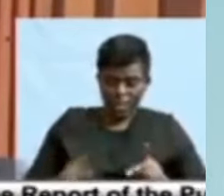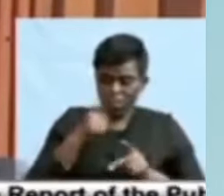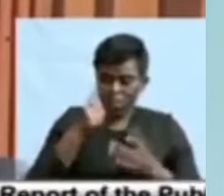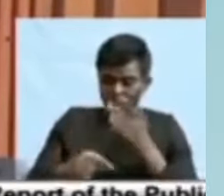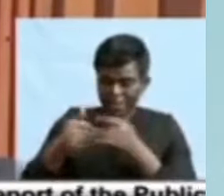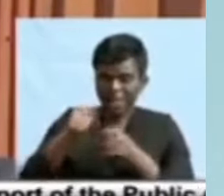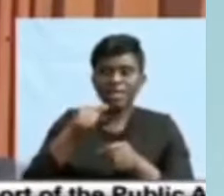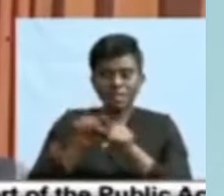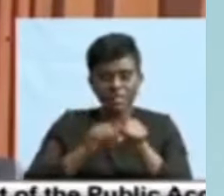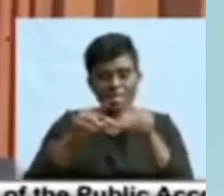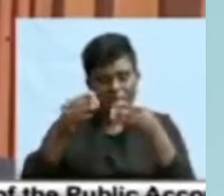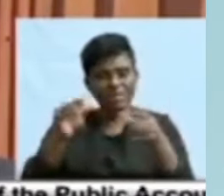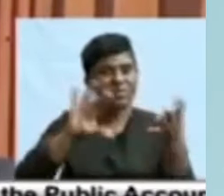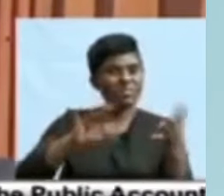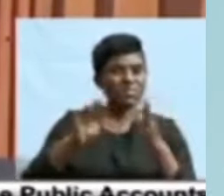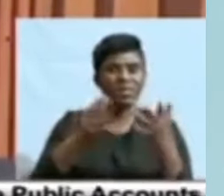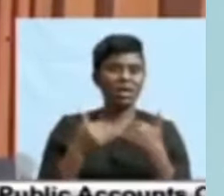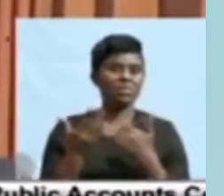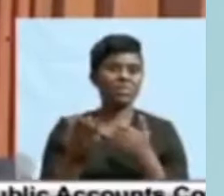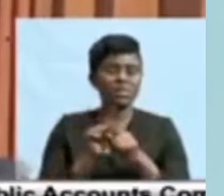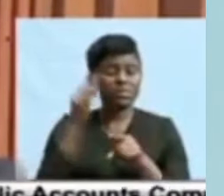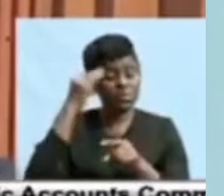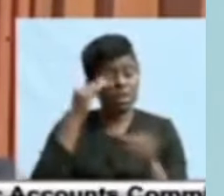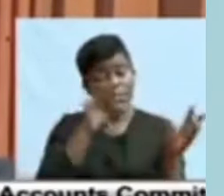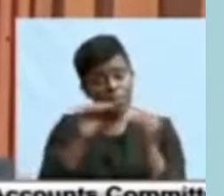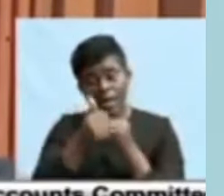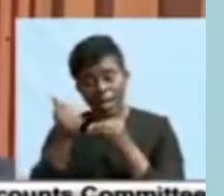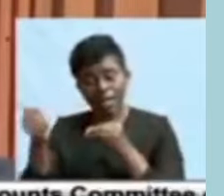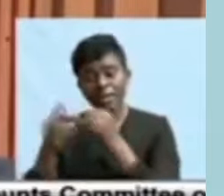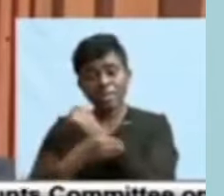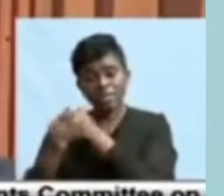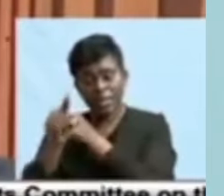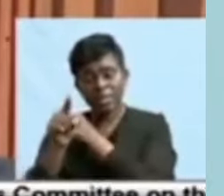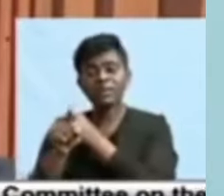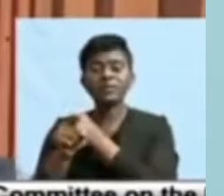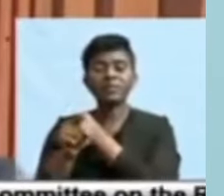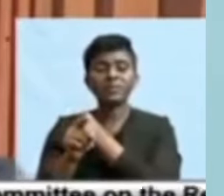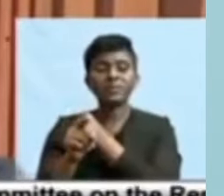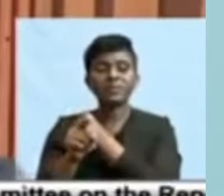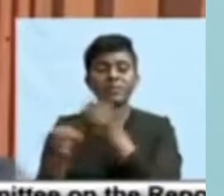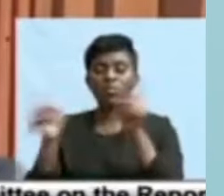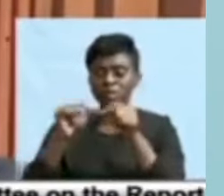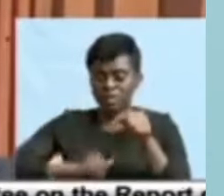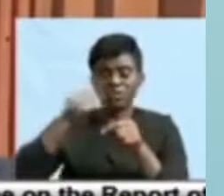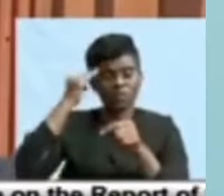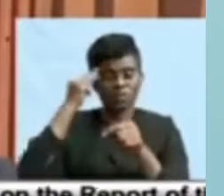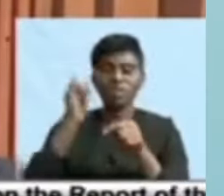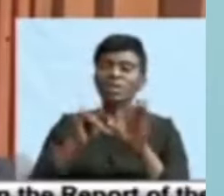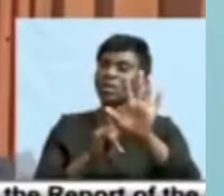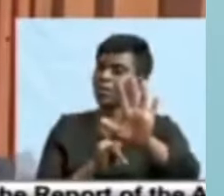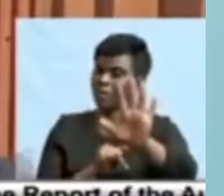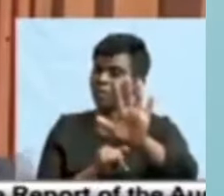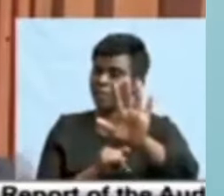that is given a benefit of doubt, taken to another sensitive department, when we know very well that God